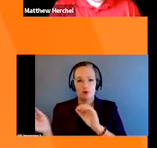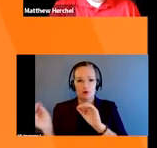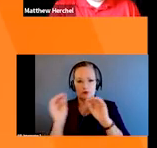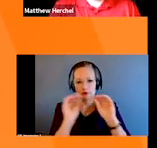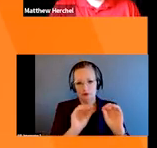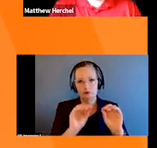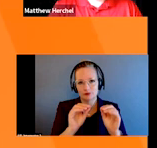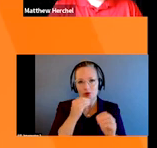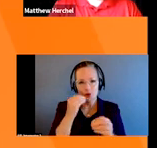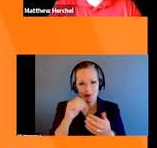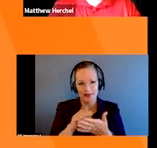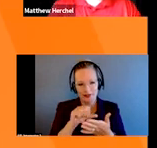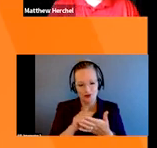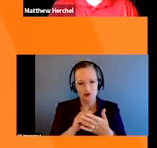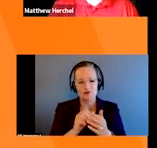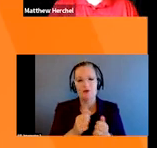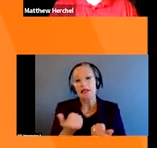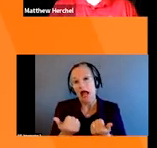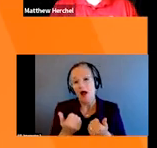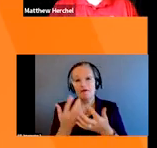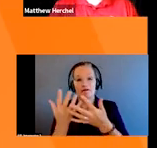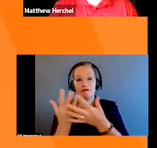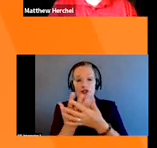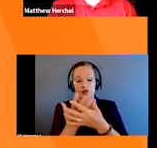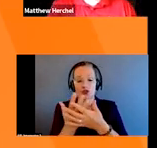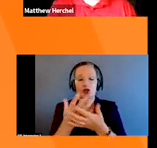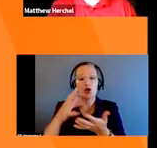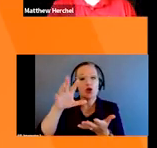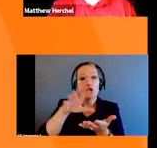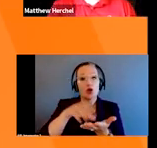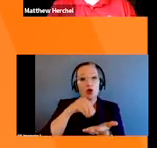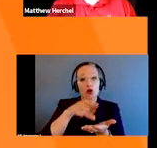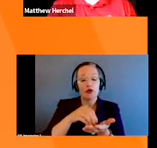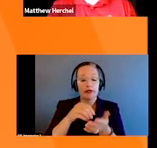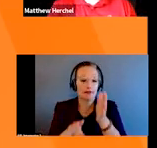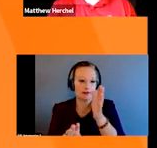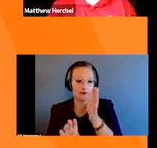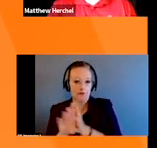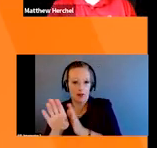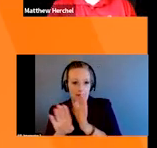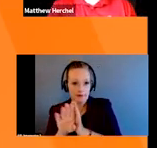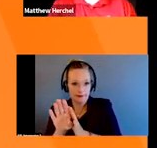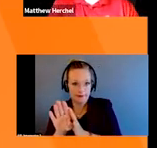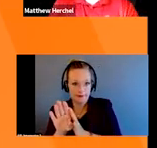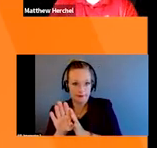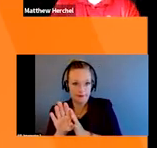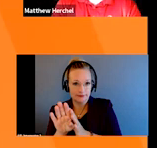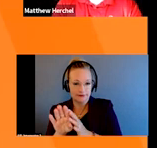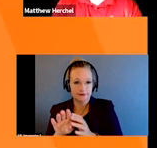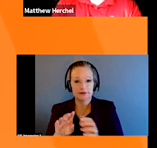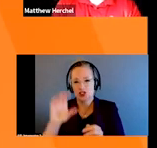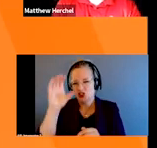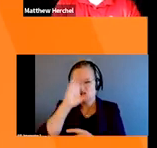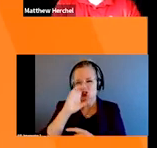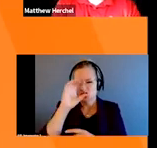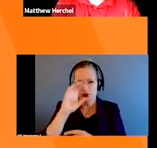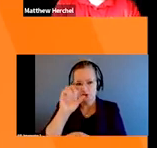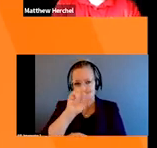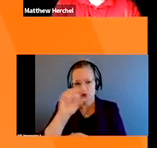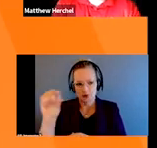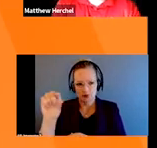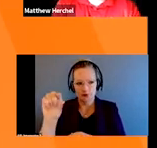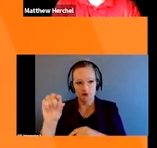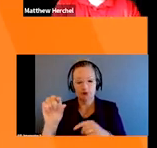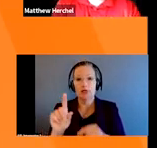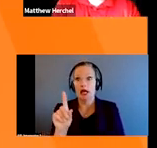development. I'm just going to type in learning and development into the search bar. Great. Immediately, it's going to come up with a whole